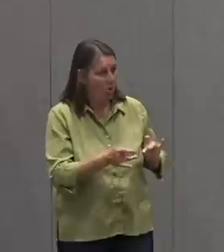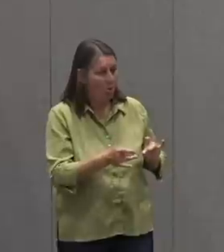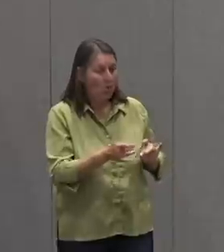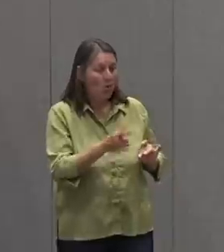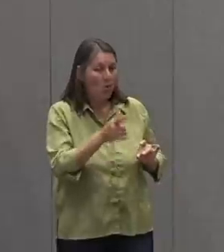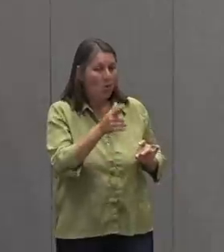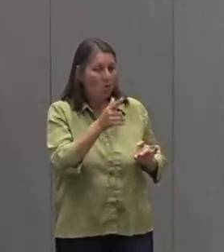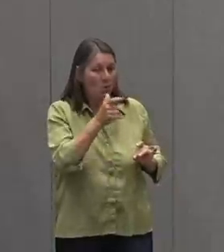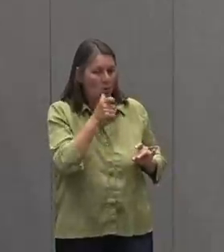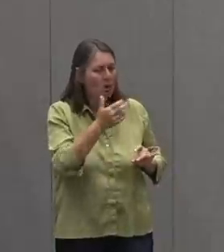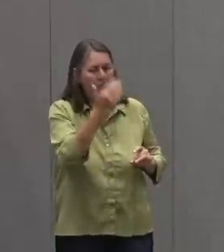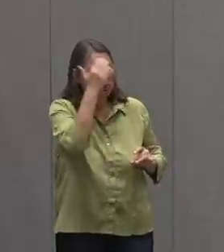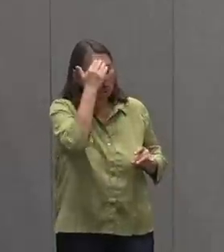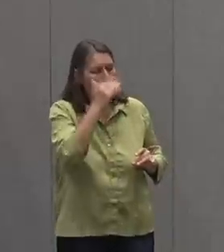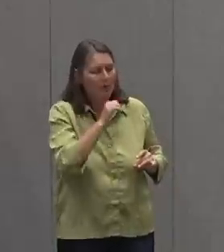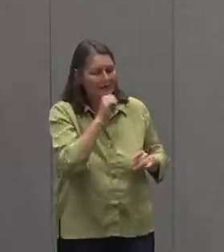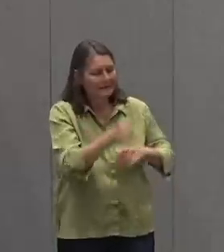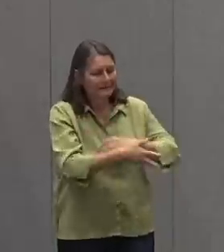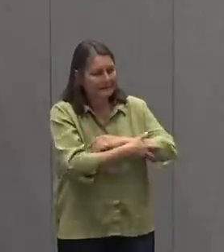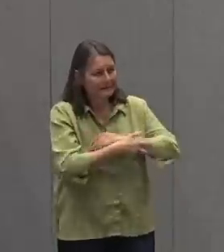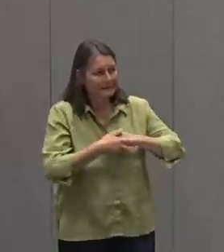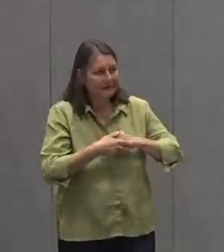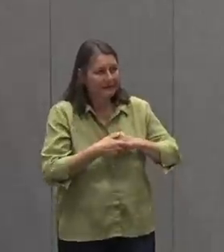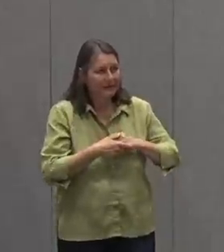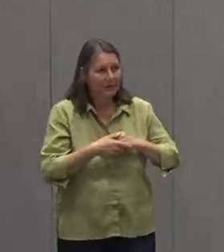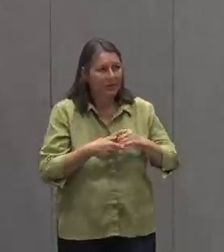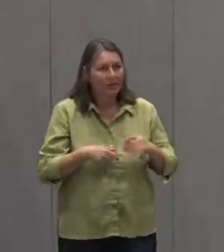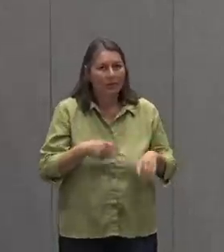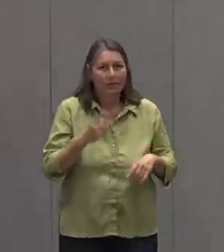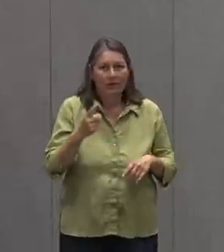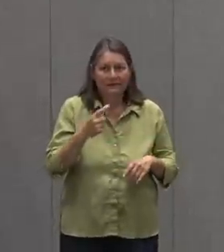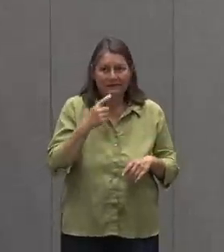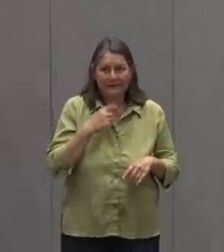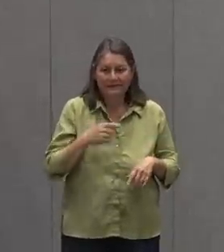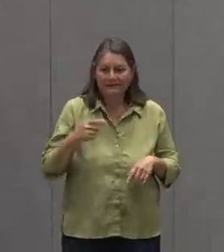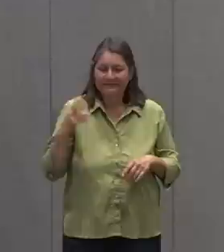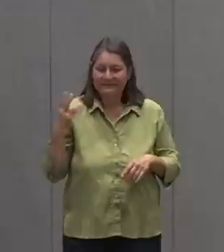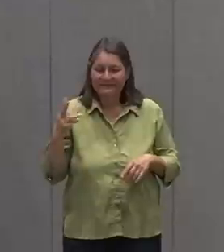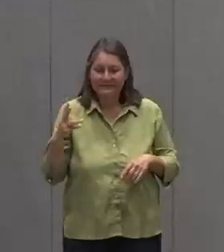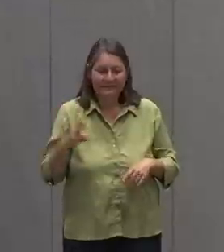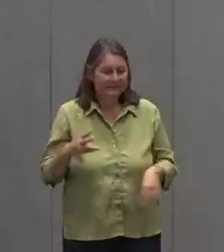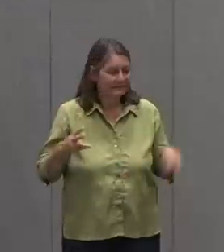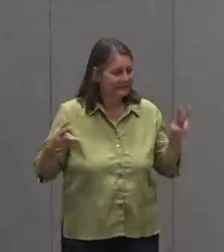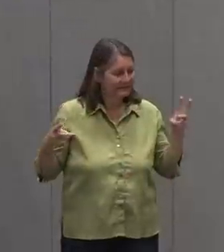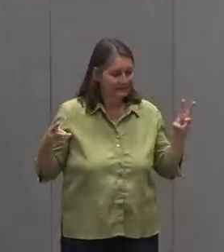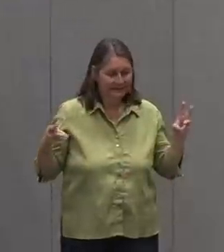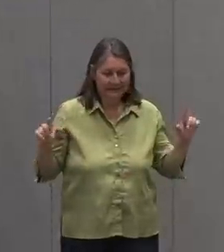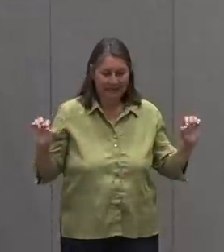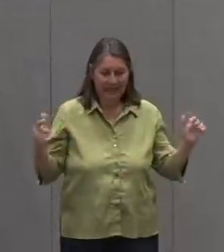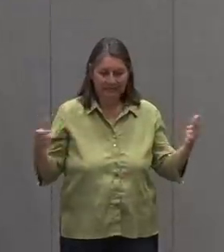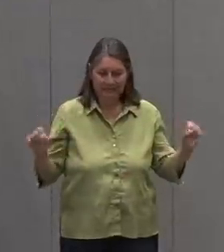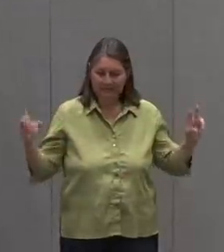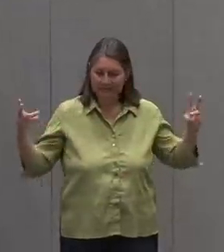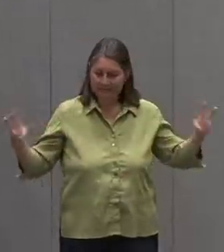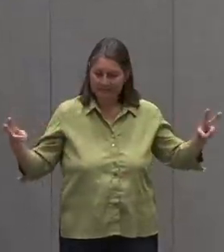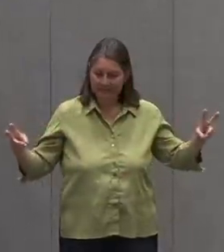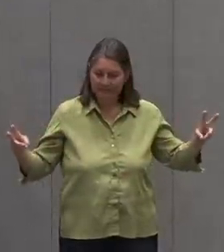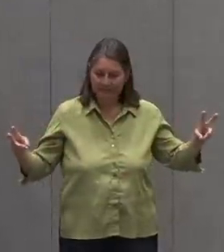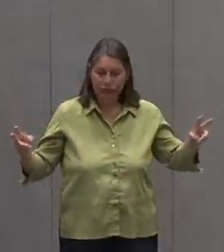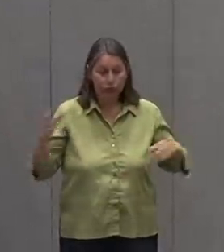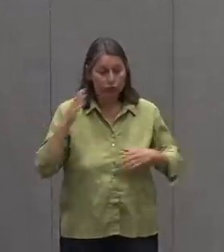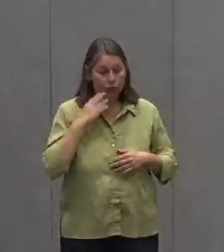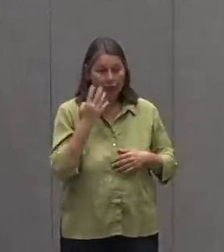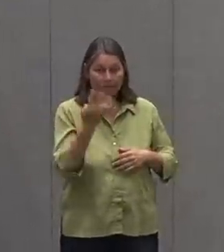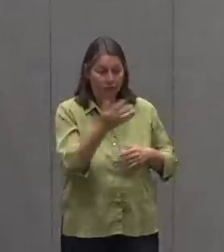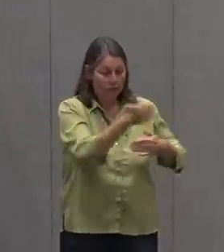Ah, this one right here said 16 on the right, 16 on the left. We eliminated them. We know that there is four terrariums because